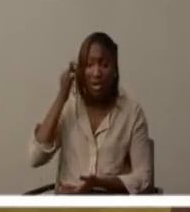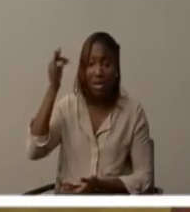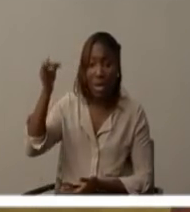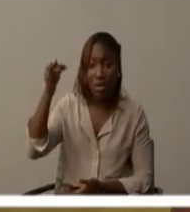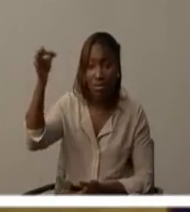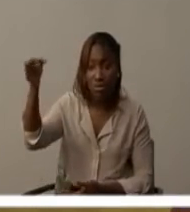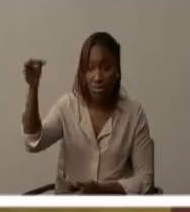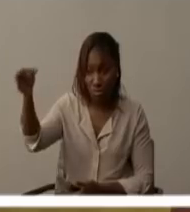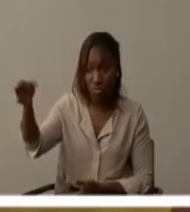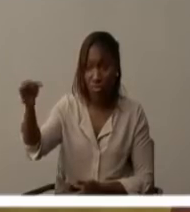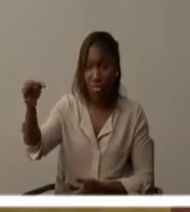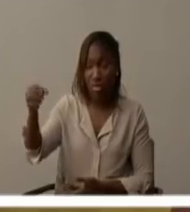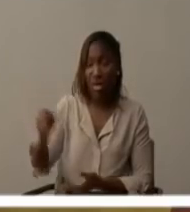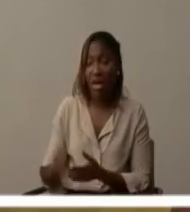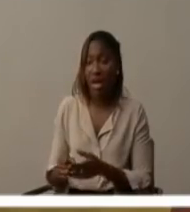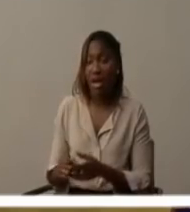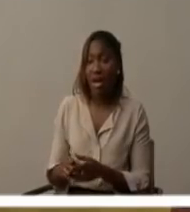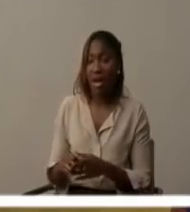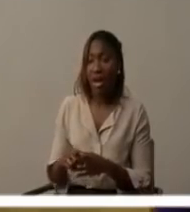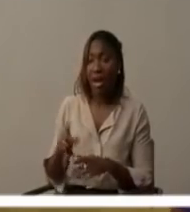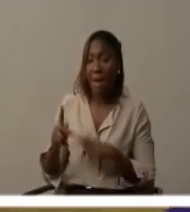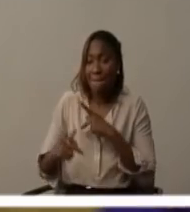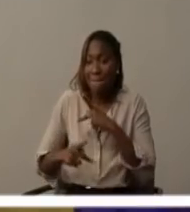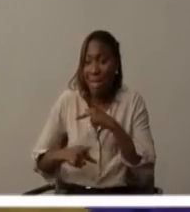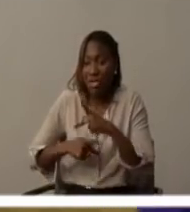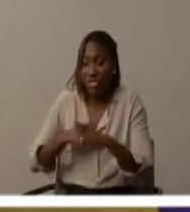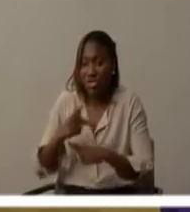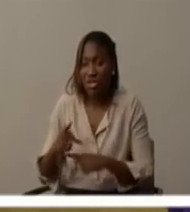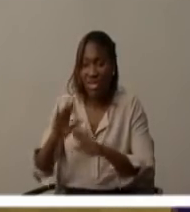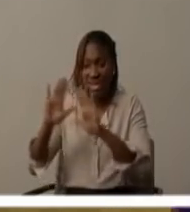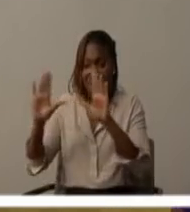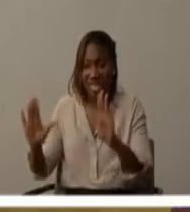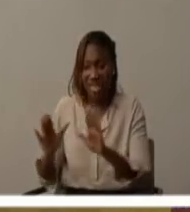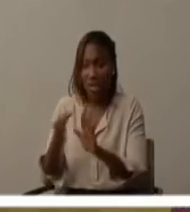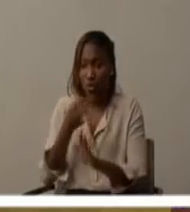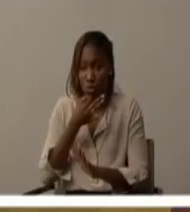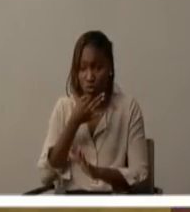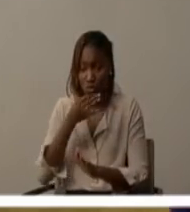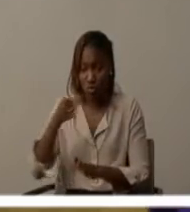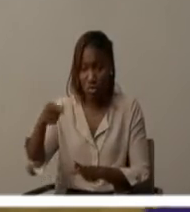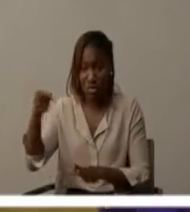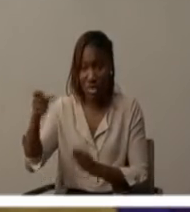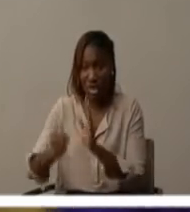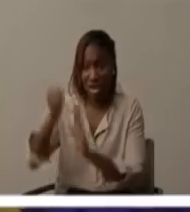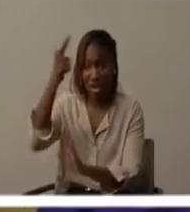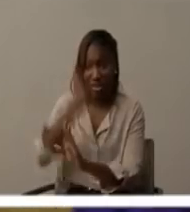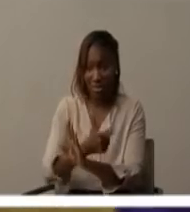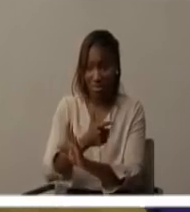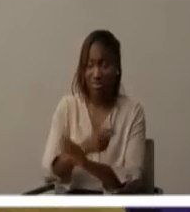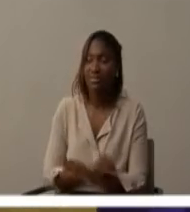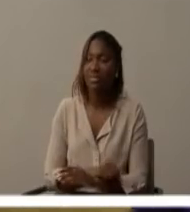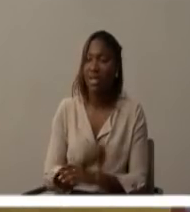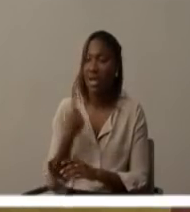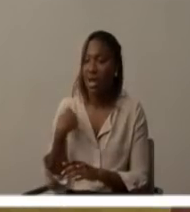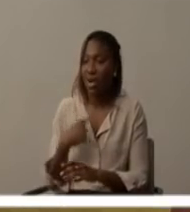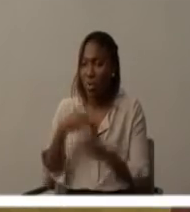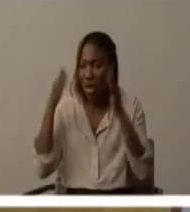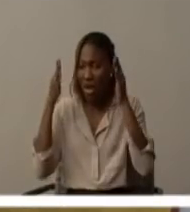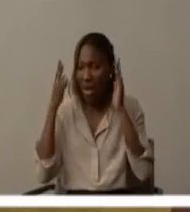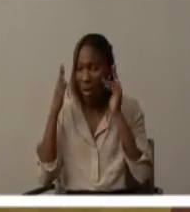where we will contemplate the mystery of the passion of Jesus Christ, we are looking at the passion not as